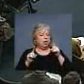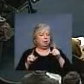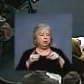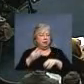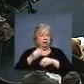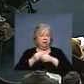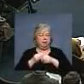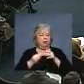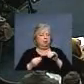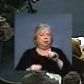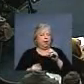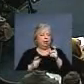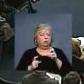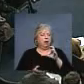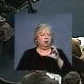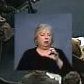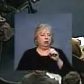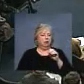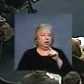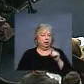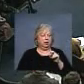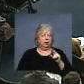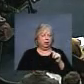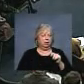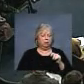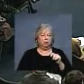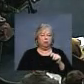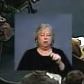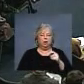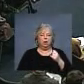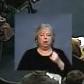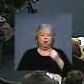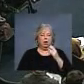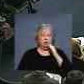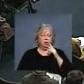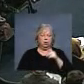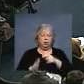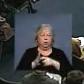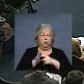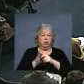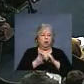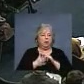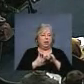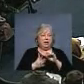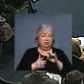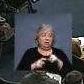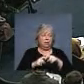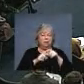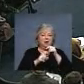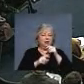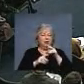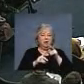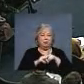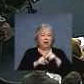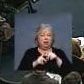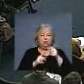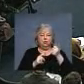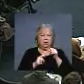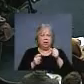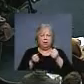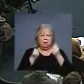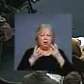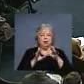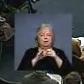Director Kazort, I think you would now look at the proviso, provided this moratorium does not apply to any multifamily